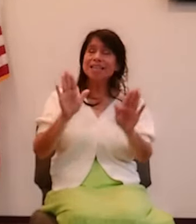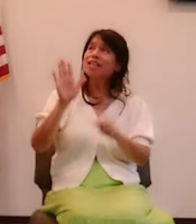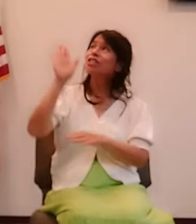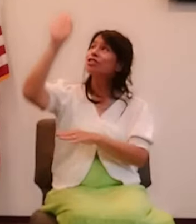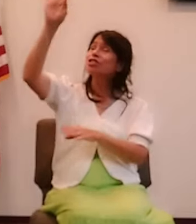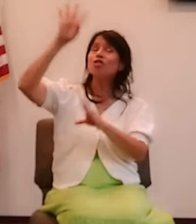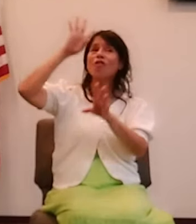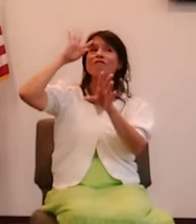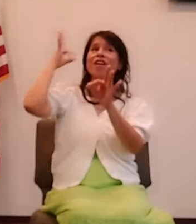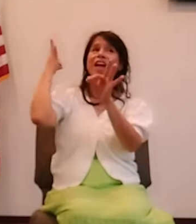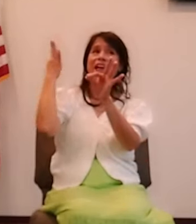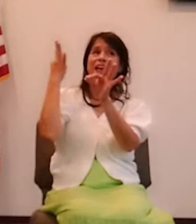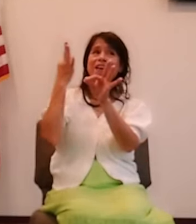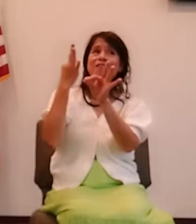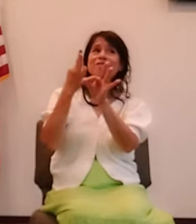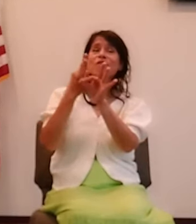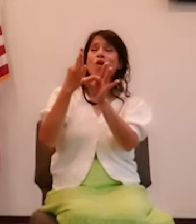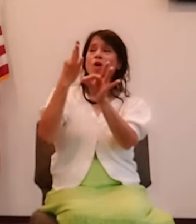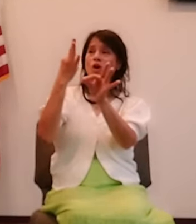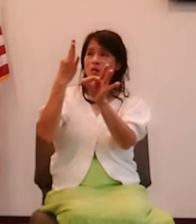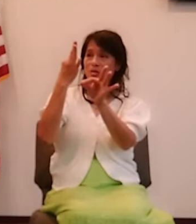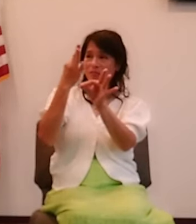Great is your